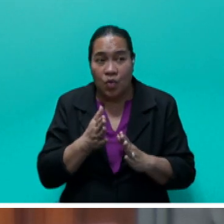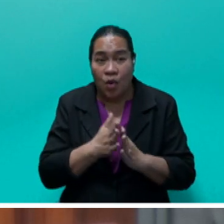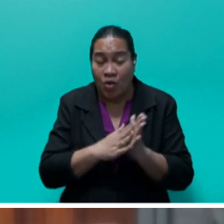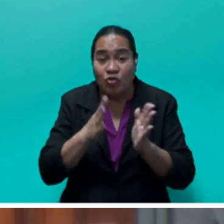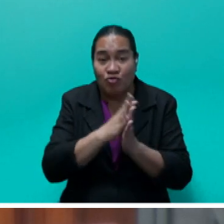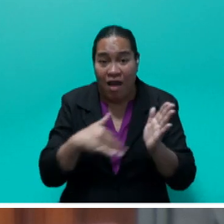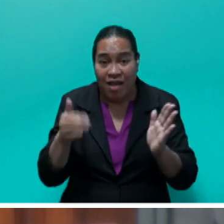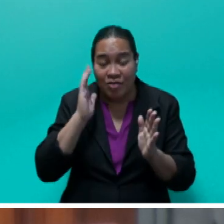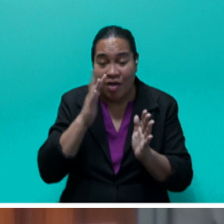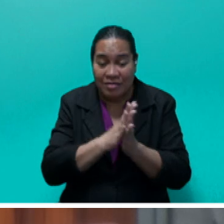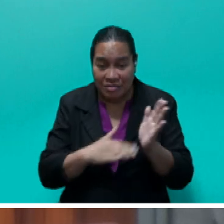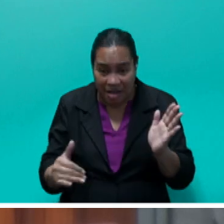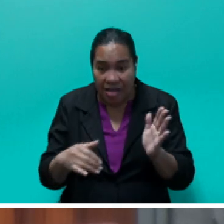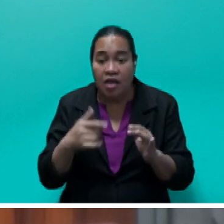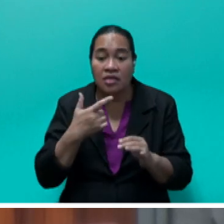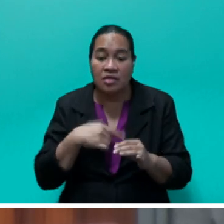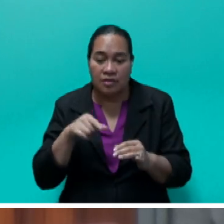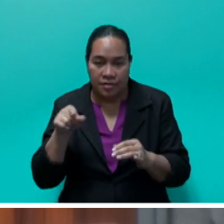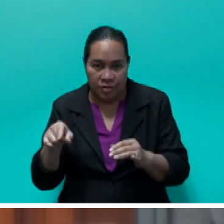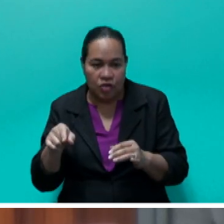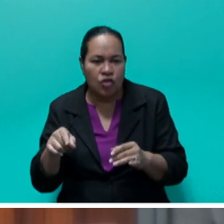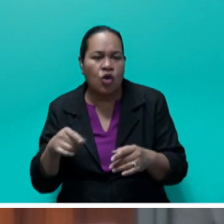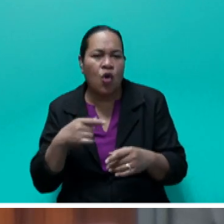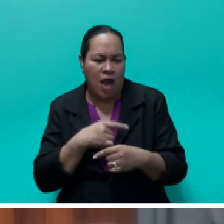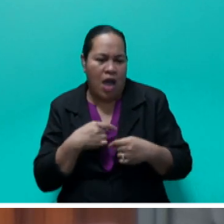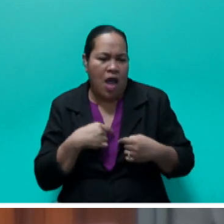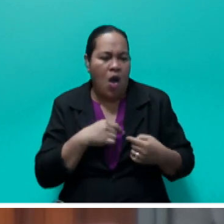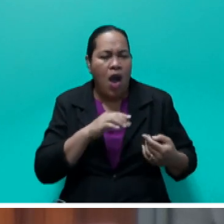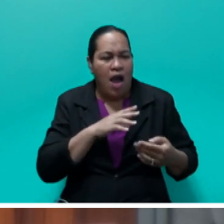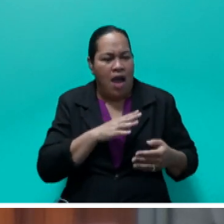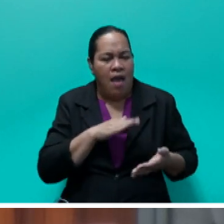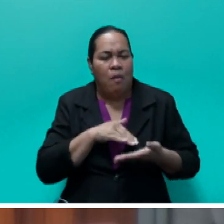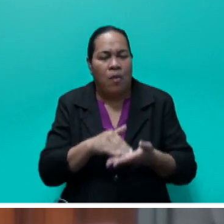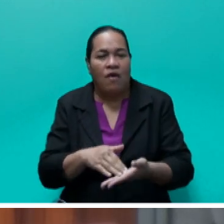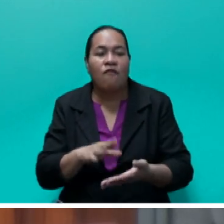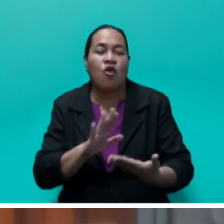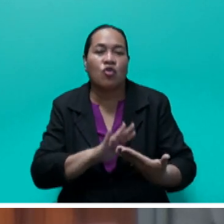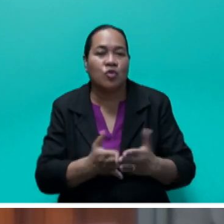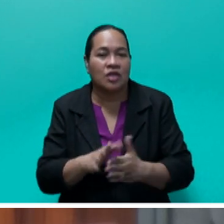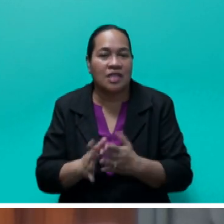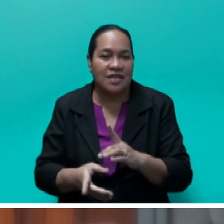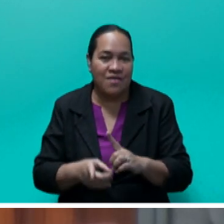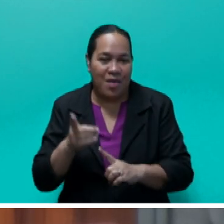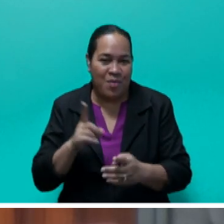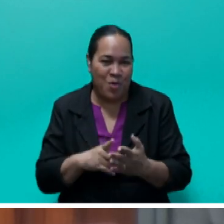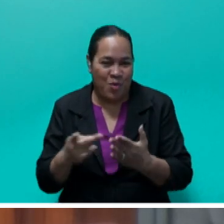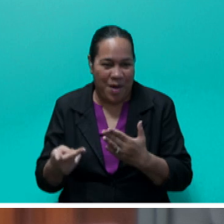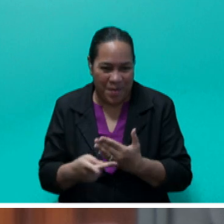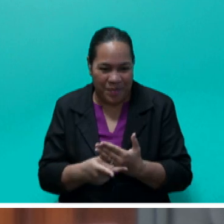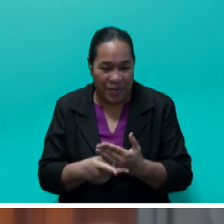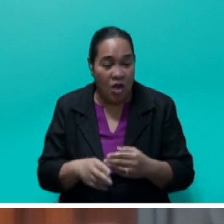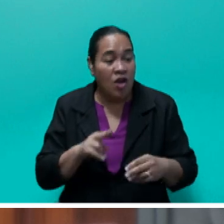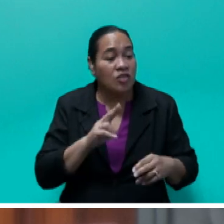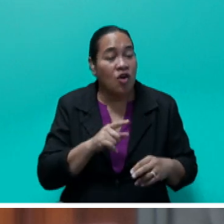managed to develop the Narodake Cooperative Limited as part of a community development program for Fiji Pine Trust grant and